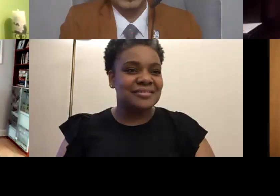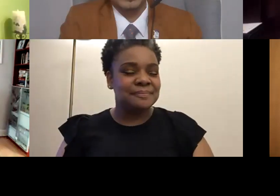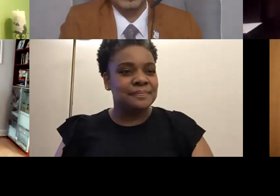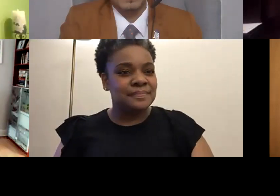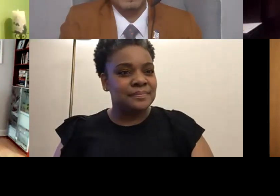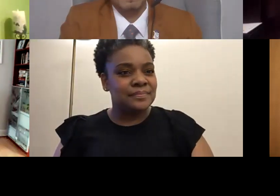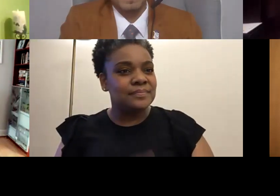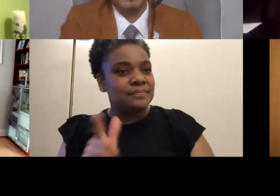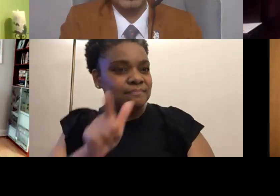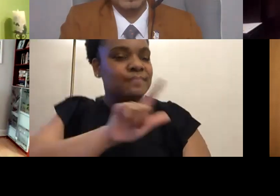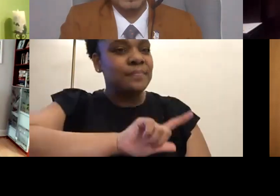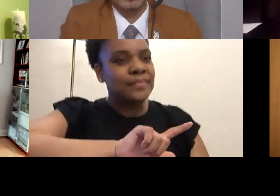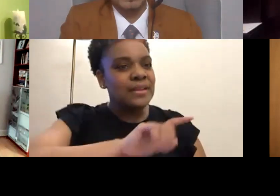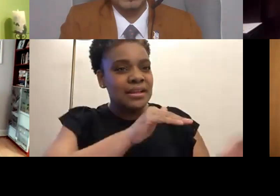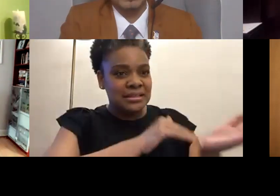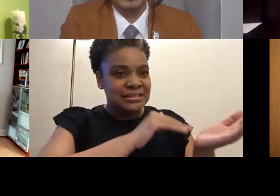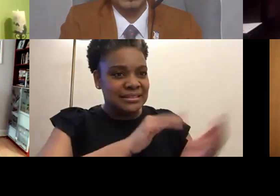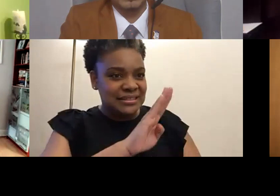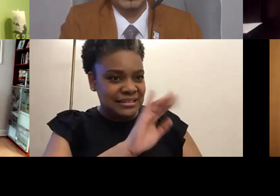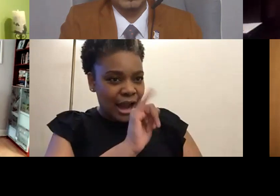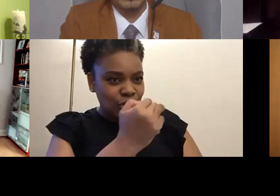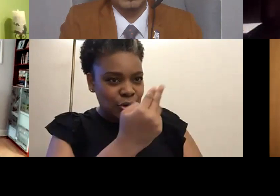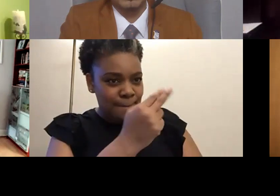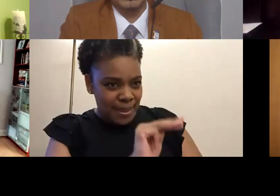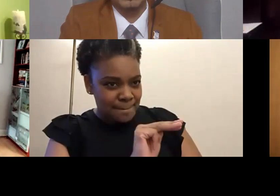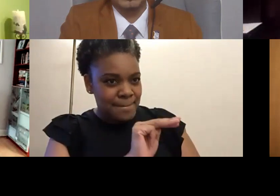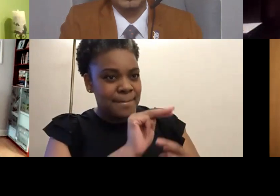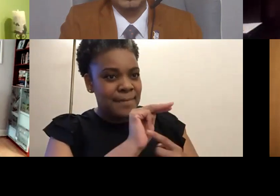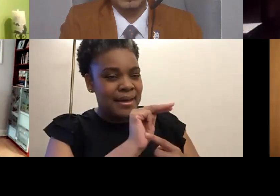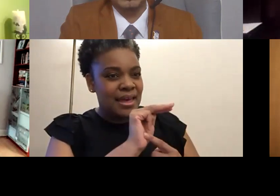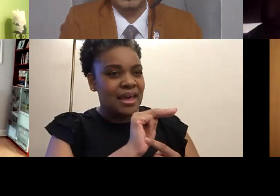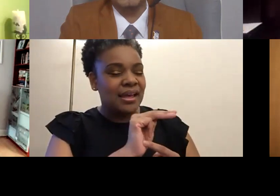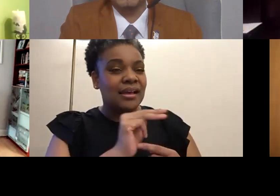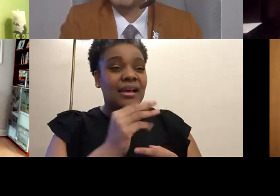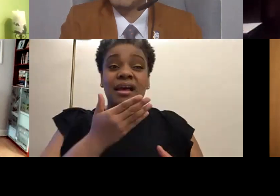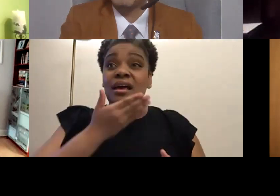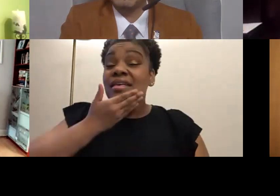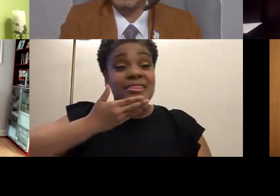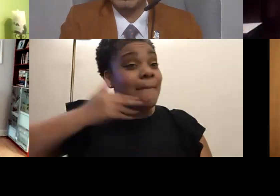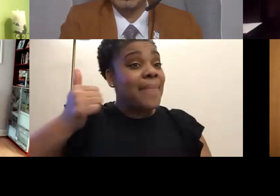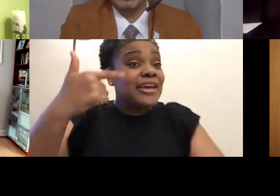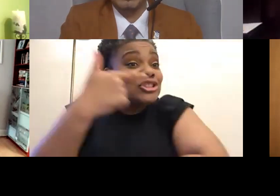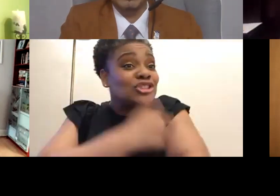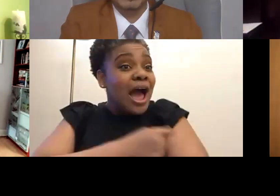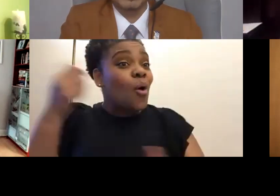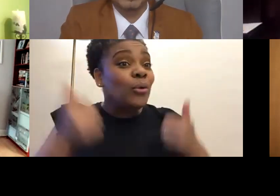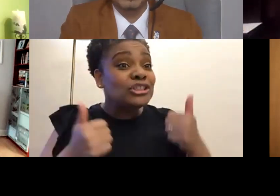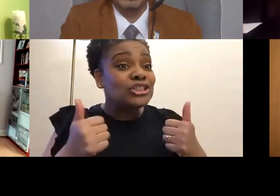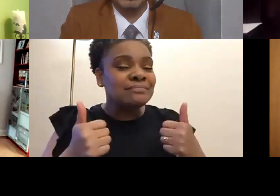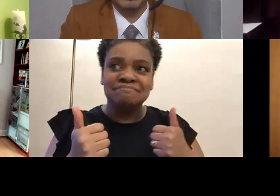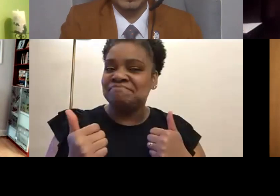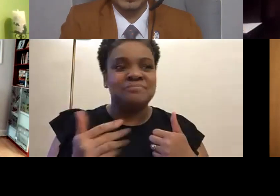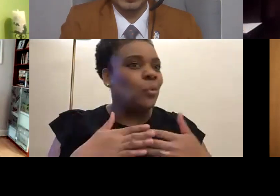And that the best vaccine to get is the one that you can get an appointment for now. So just get it if you